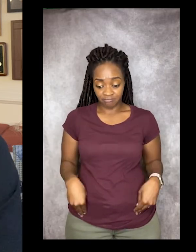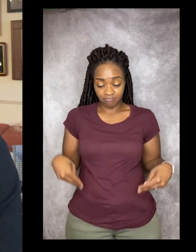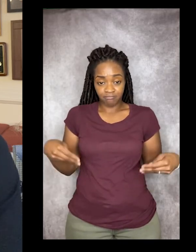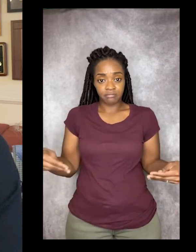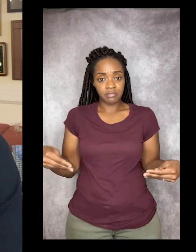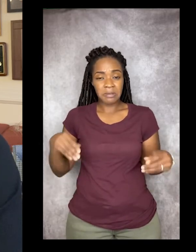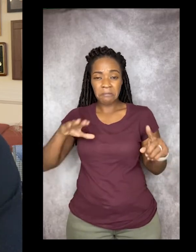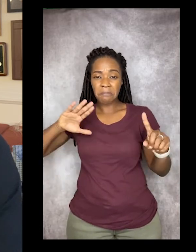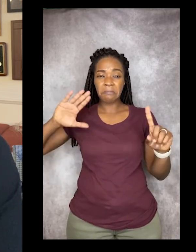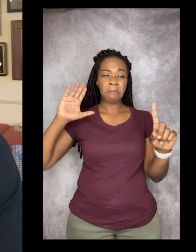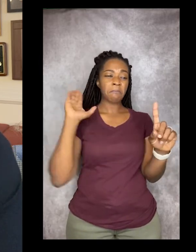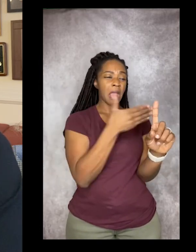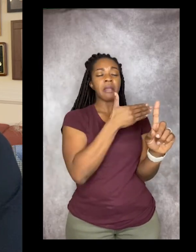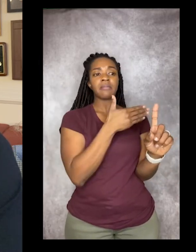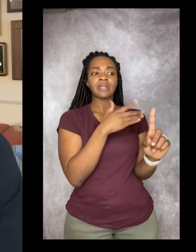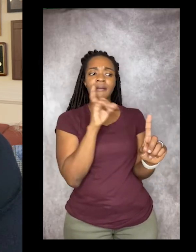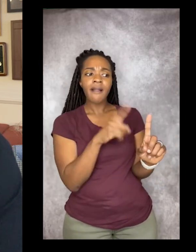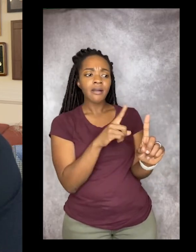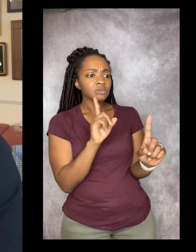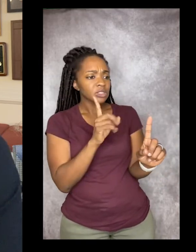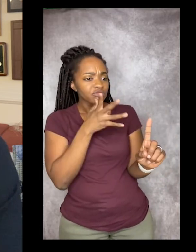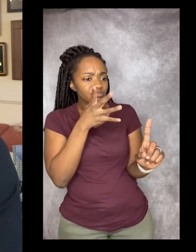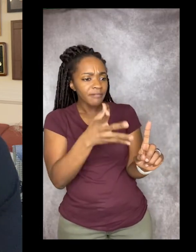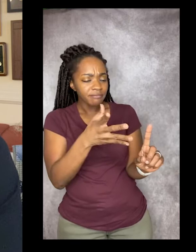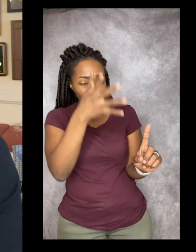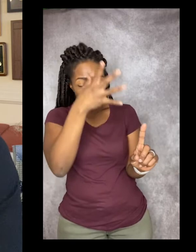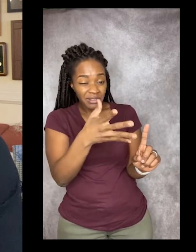she slapped his face and asked, where's your grandfather's money?